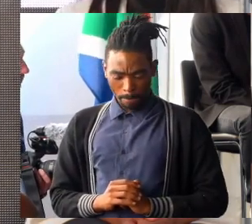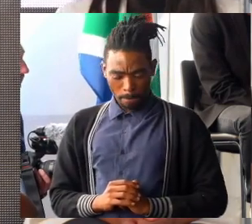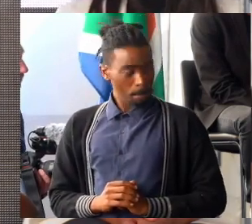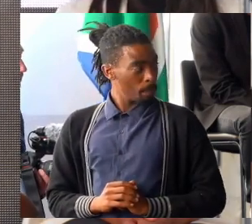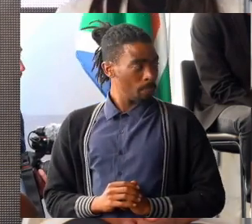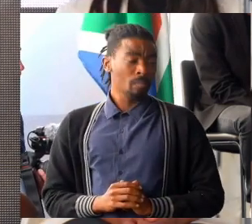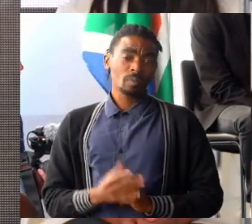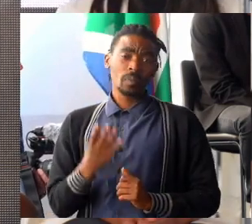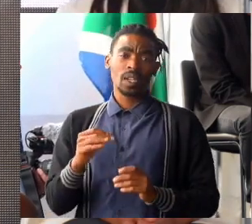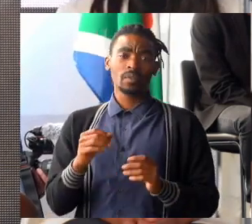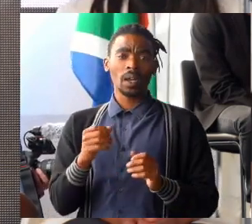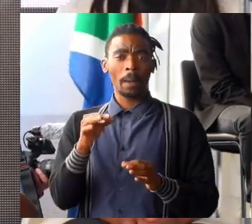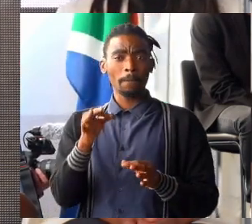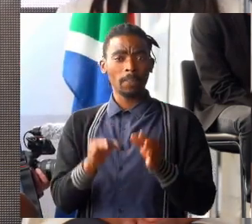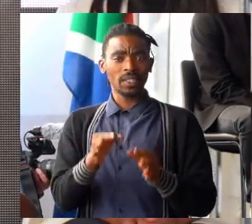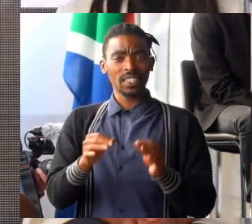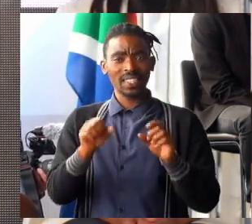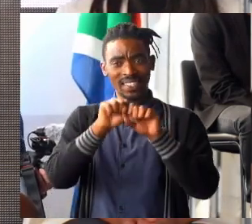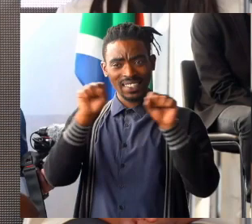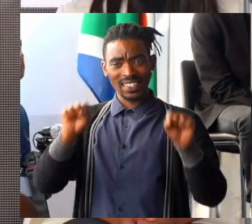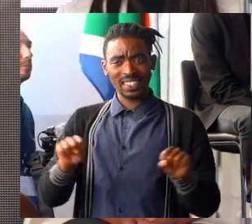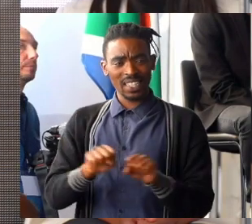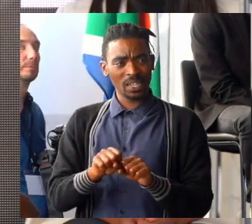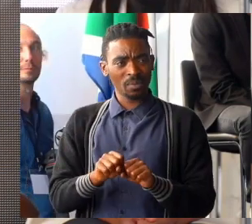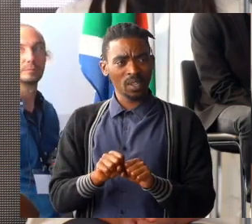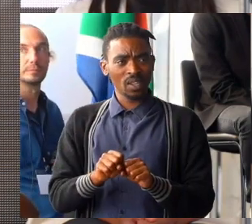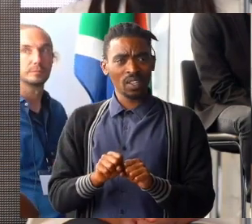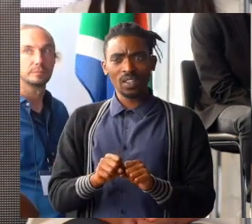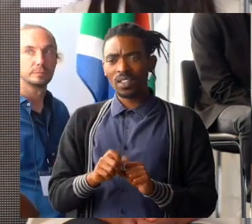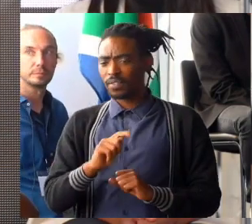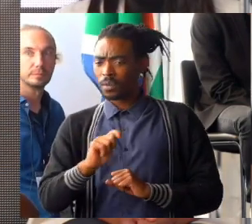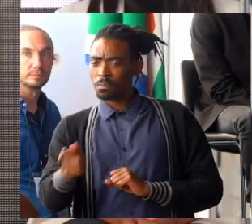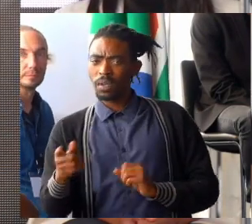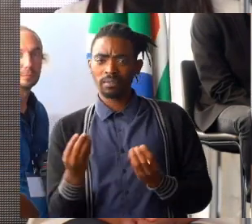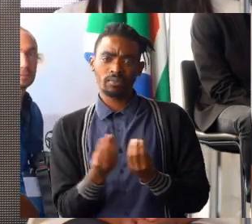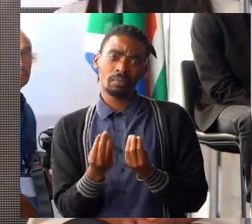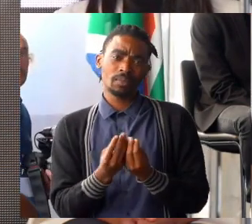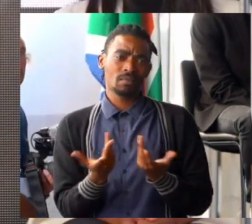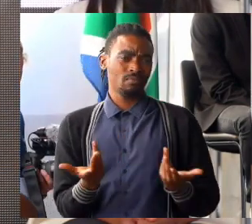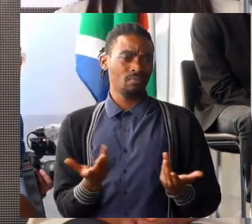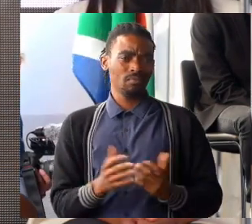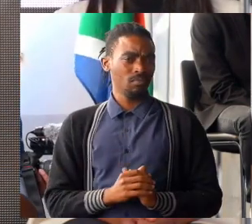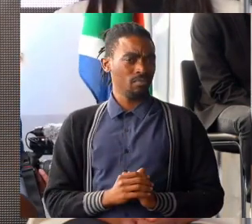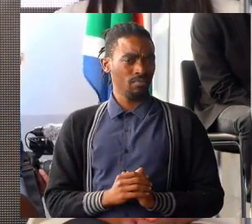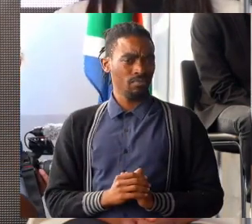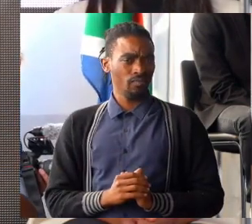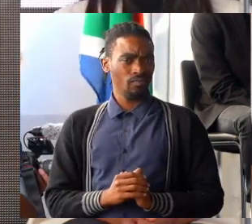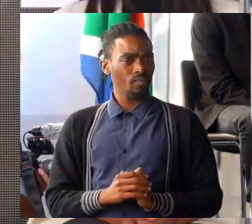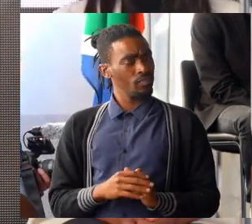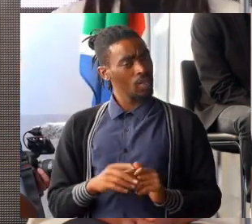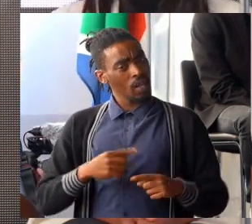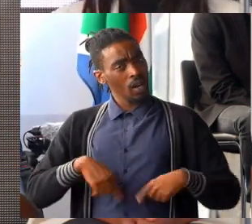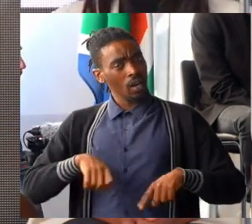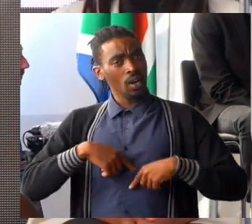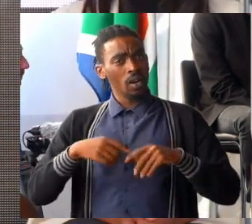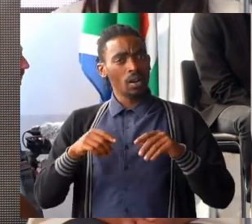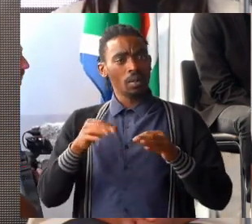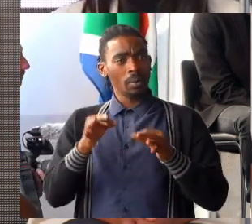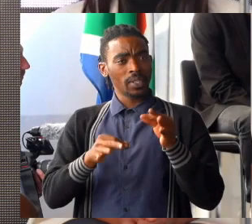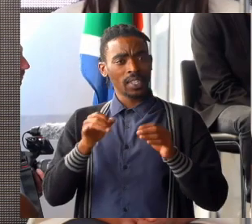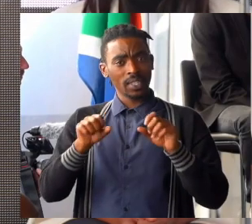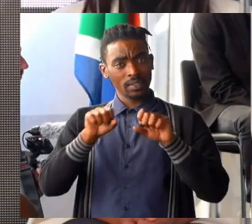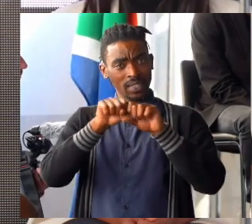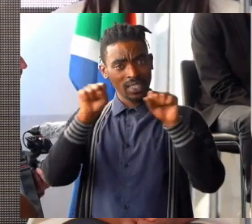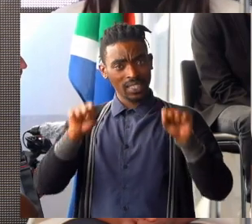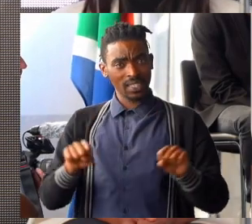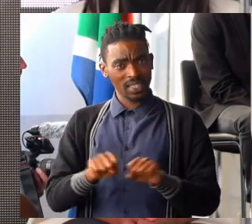We have a political system where to get anything done, you have to litigate. Our political system, our national